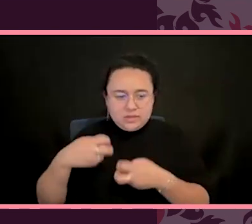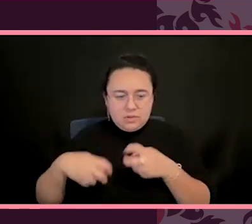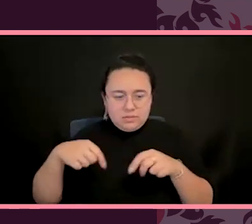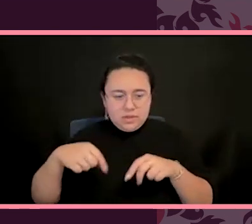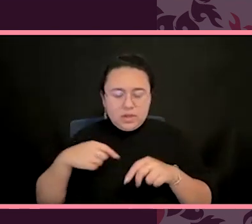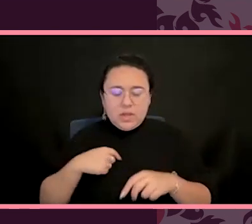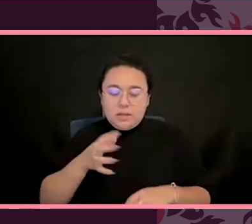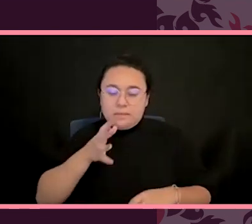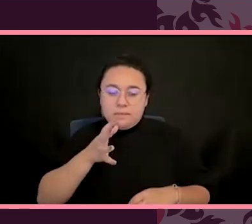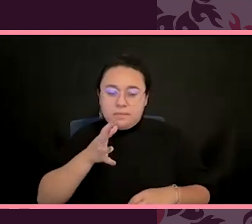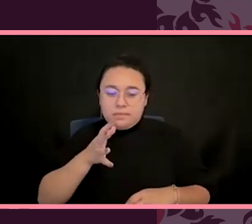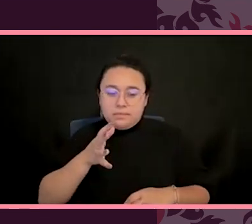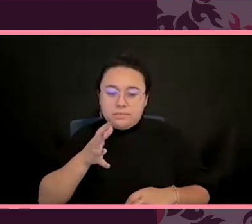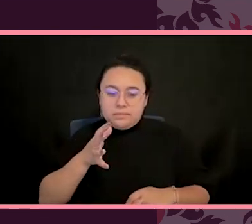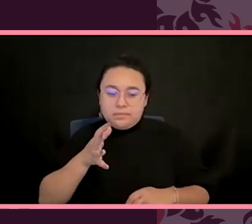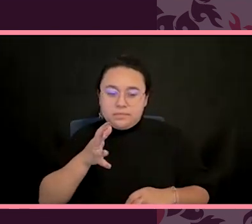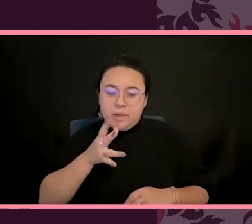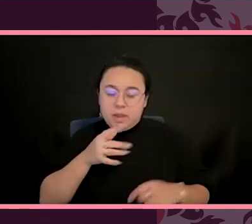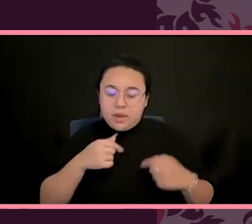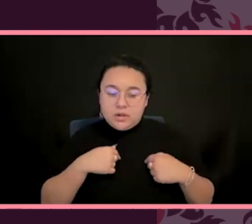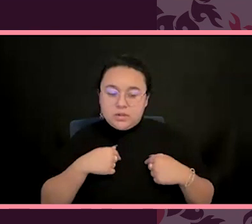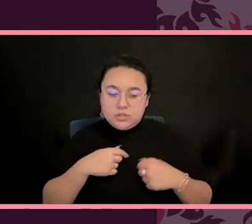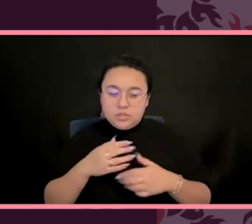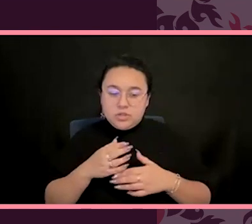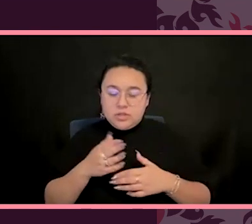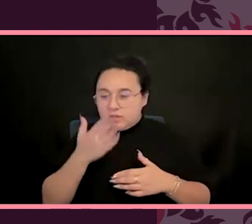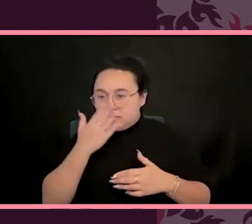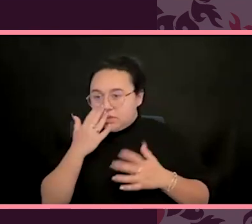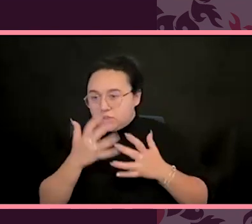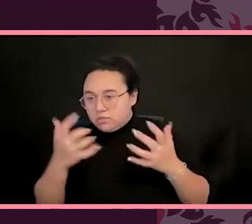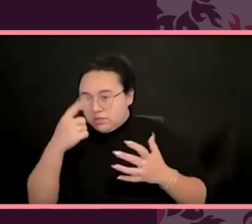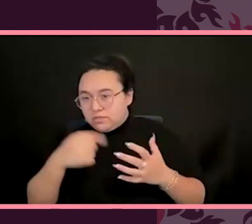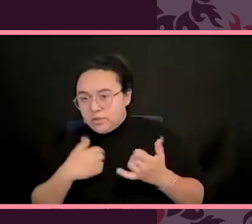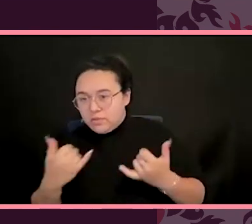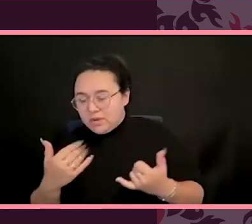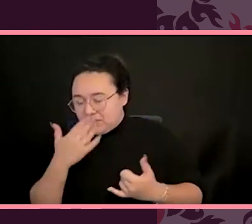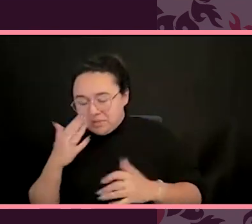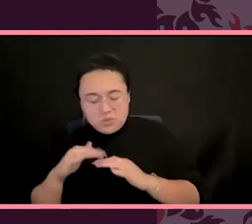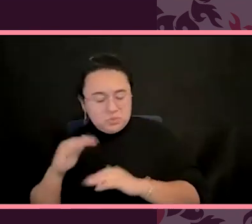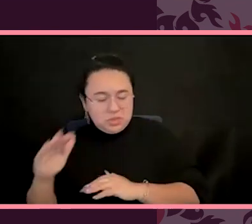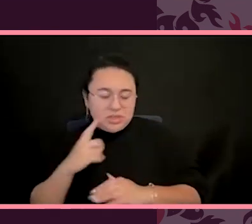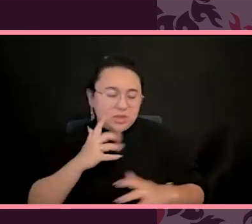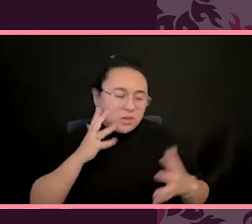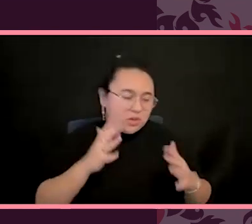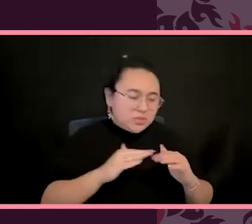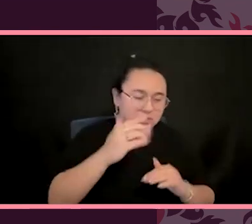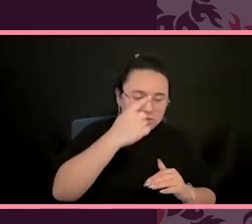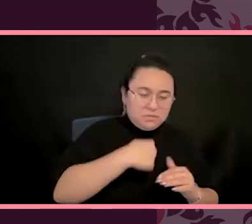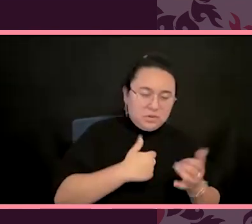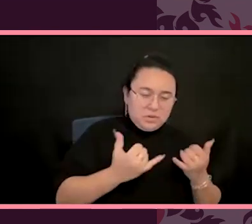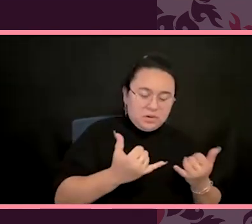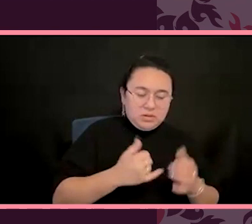as a parent sharing, like, this smell is too much for me right now, right? Or this noise is too much for